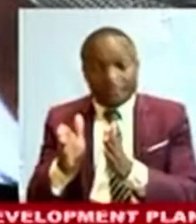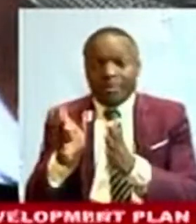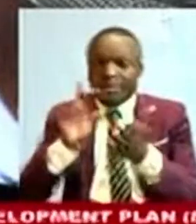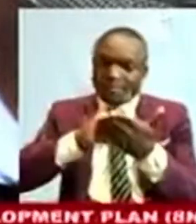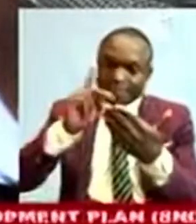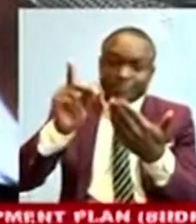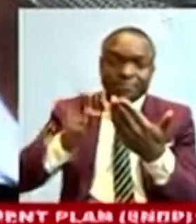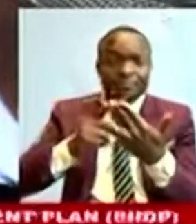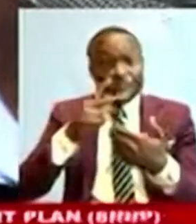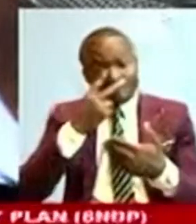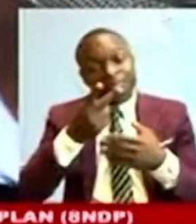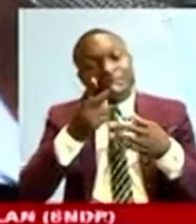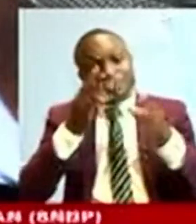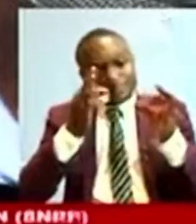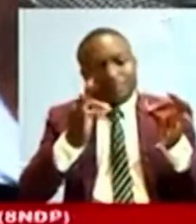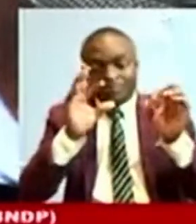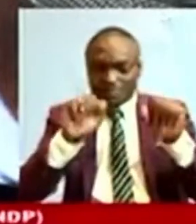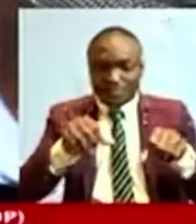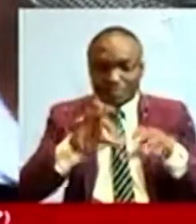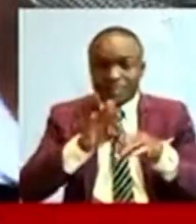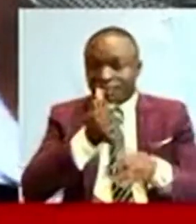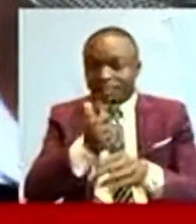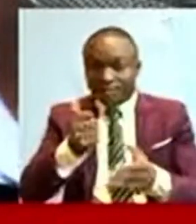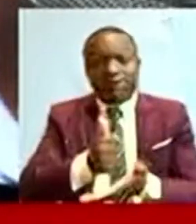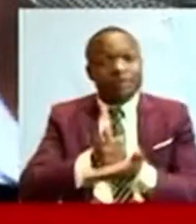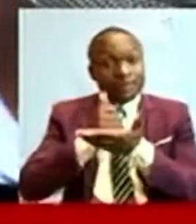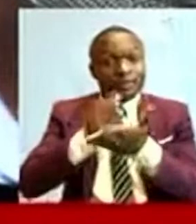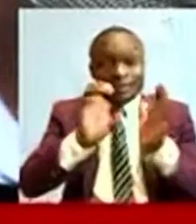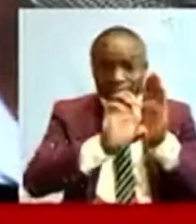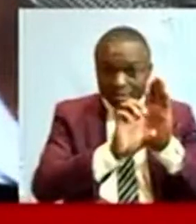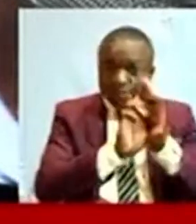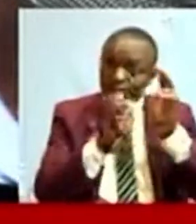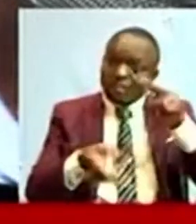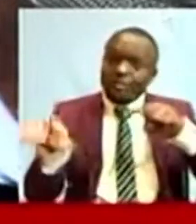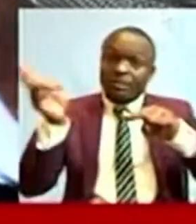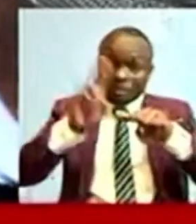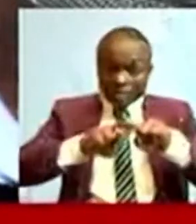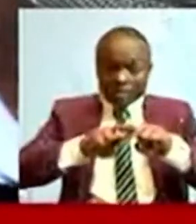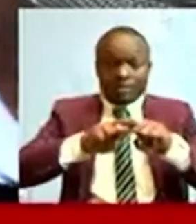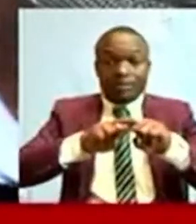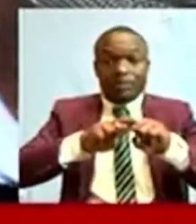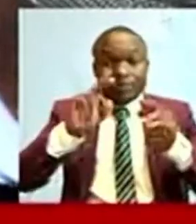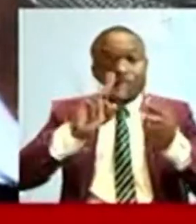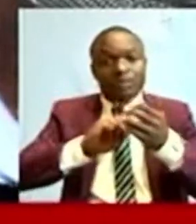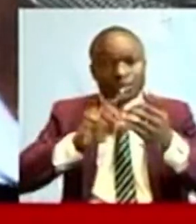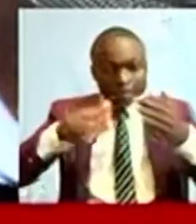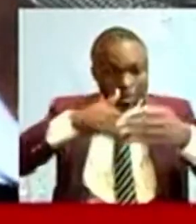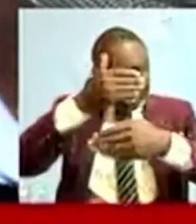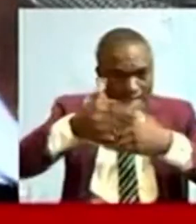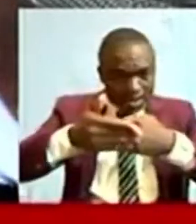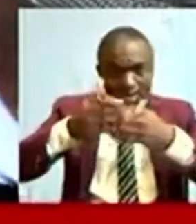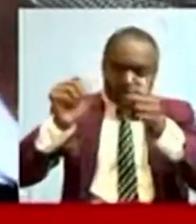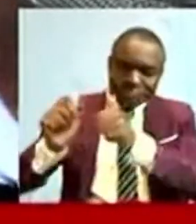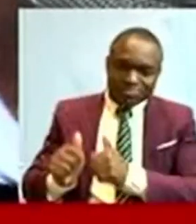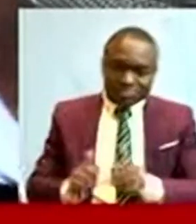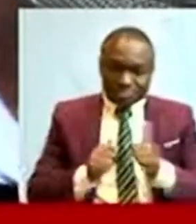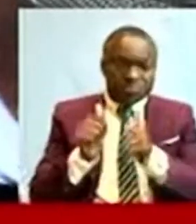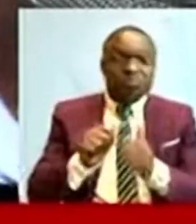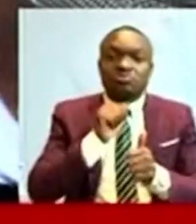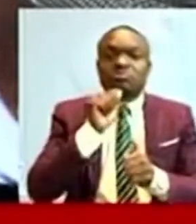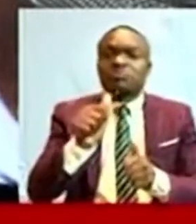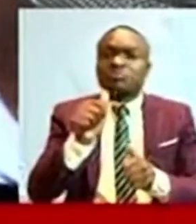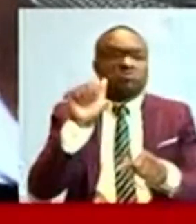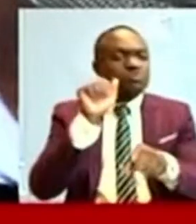to see if we can find other interventions, like for example increasing on our outreach activities, which we didn't do a lot last year due